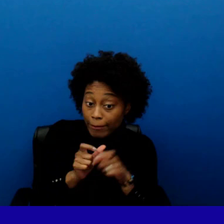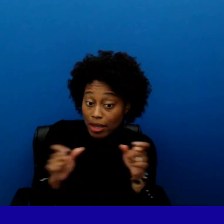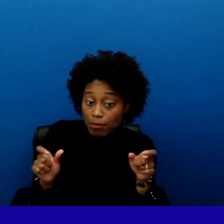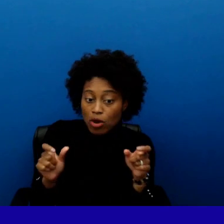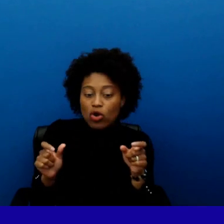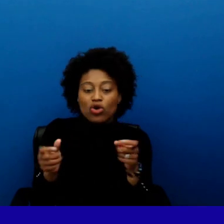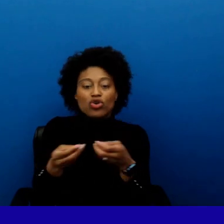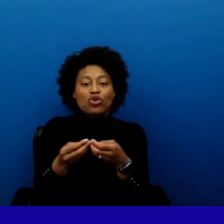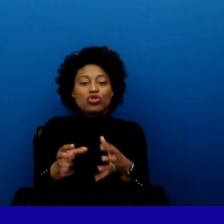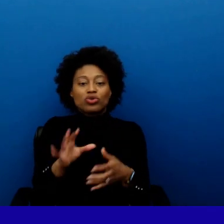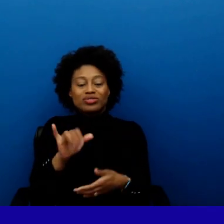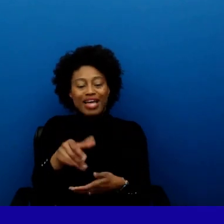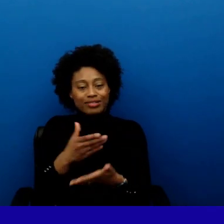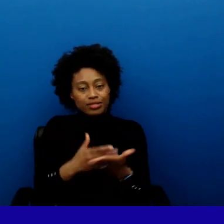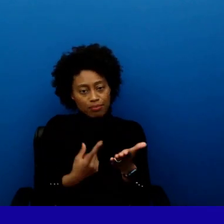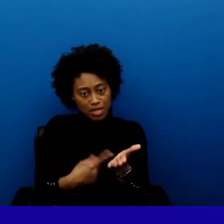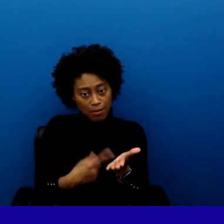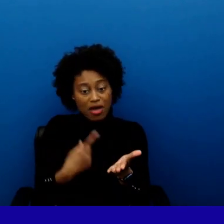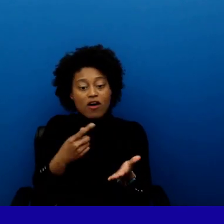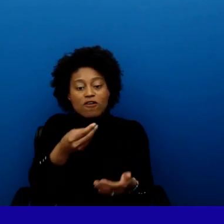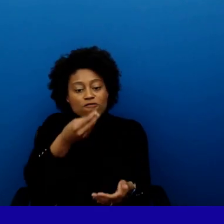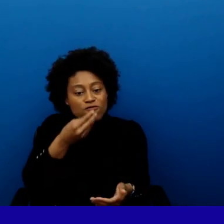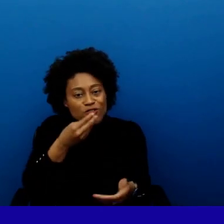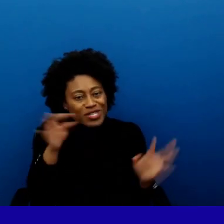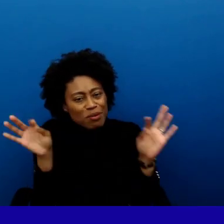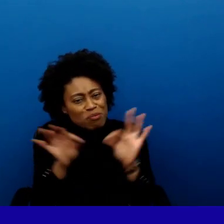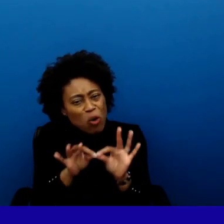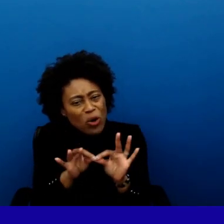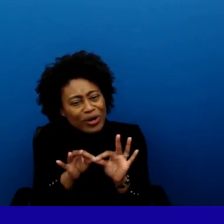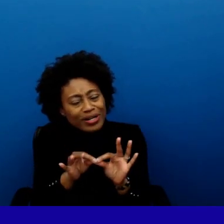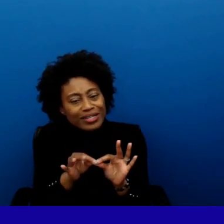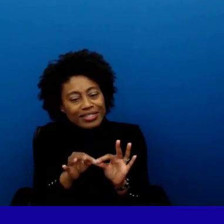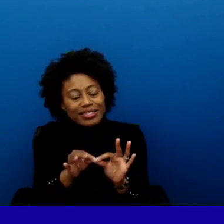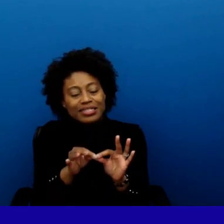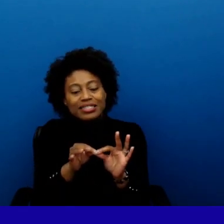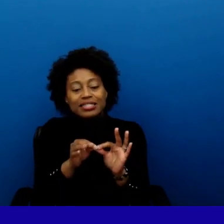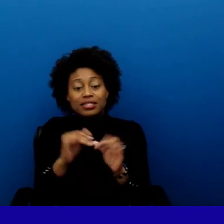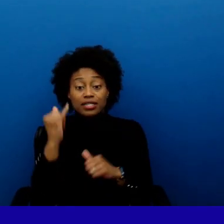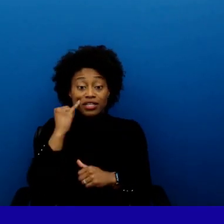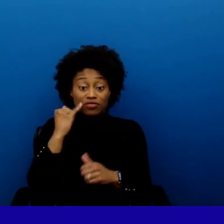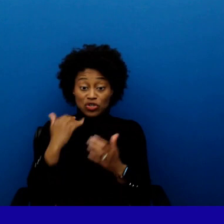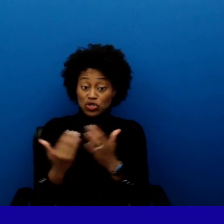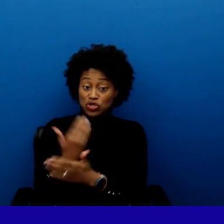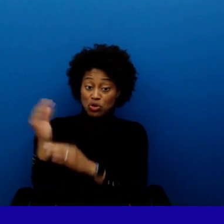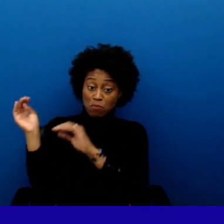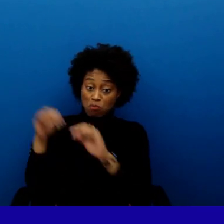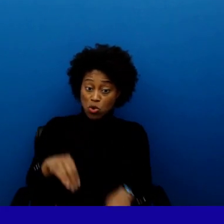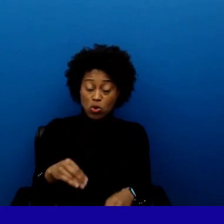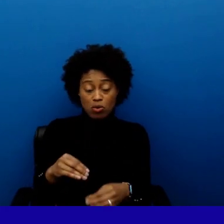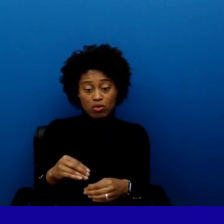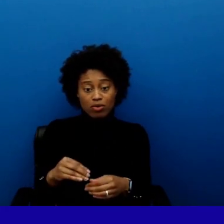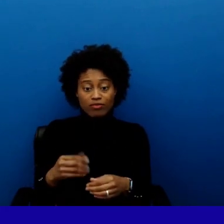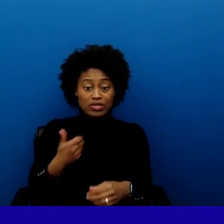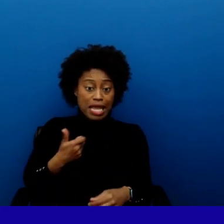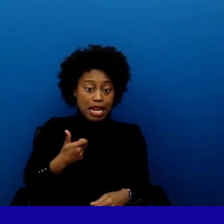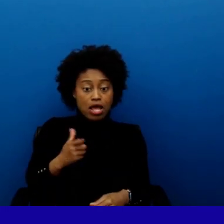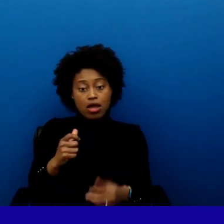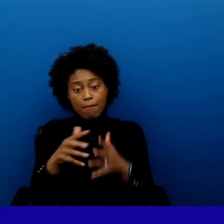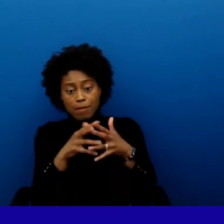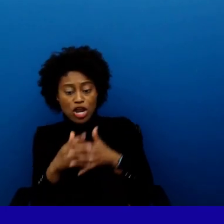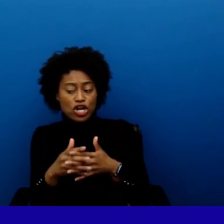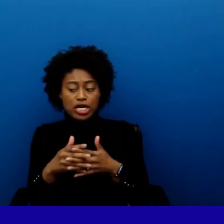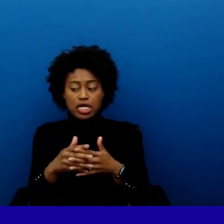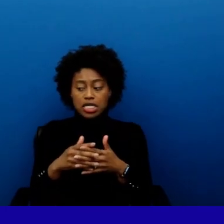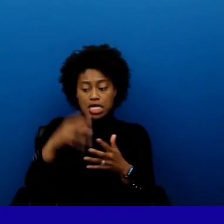the first thing you lose access to are those communal pieces, and food is an important thing. And when you're a new Canadian or a